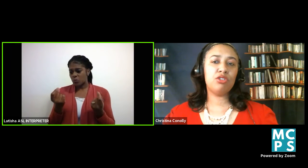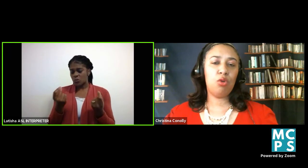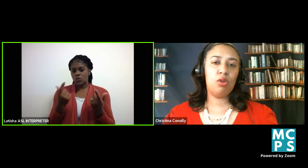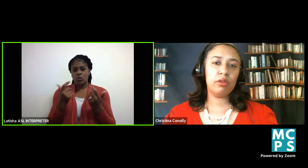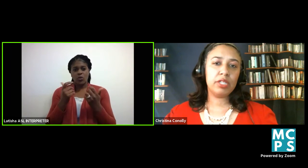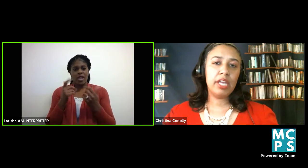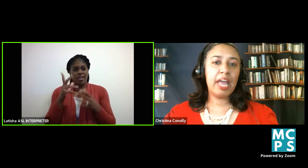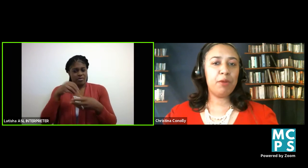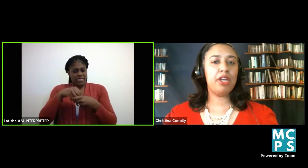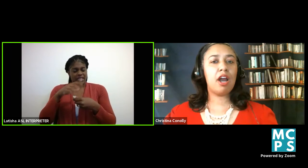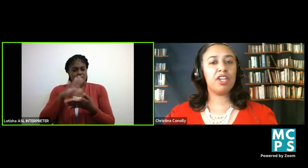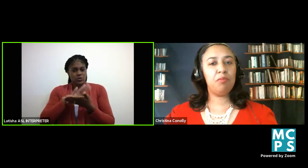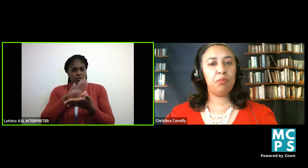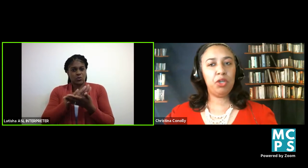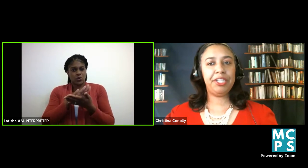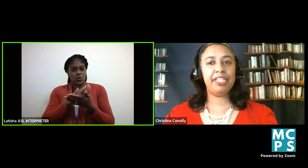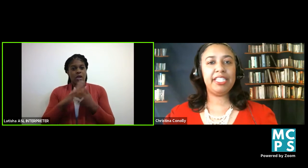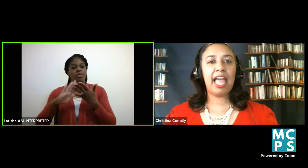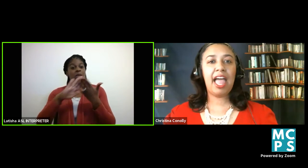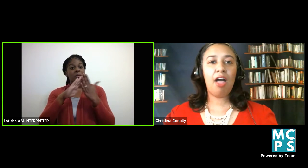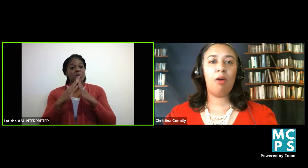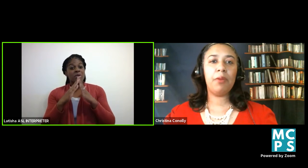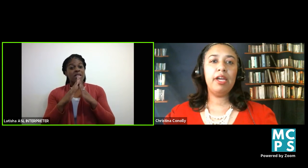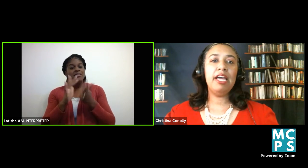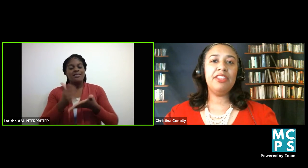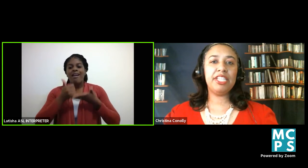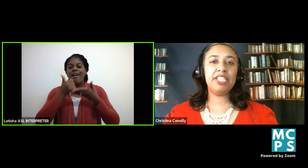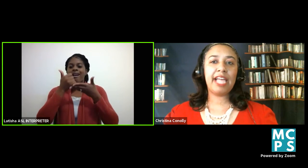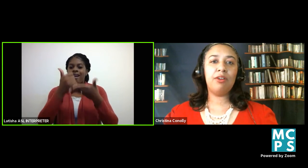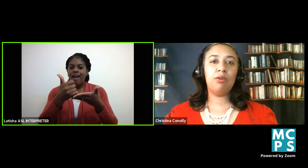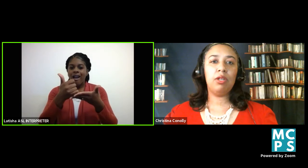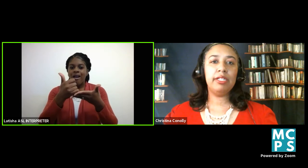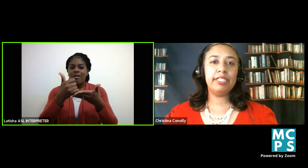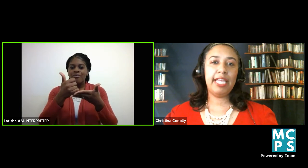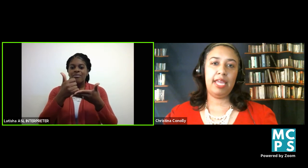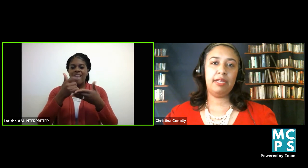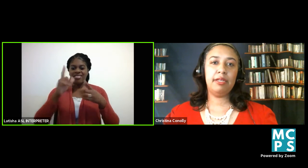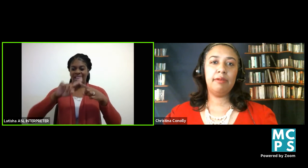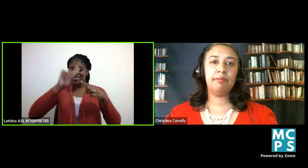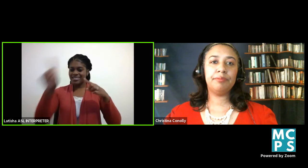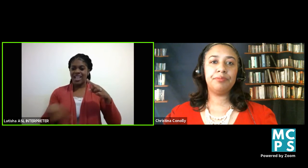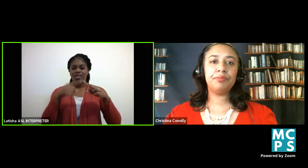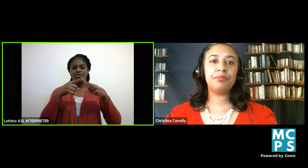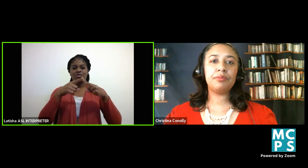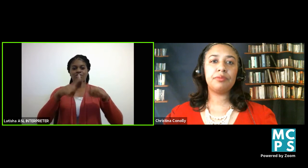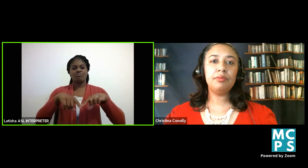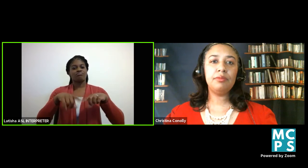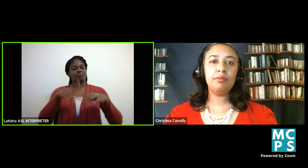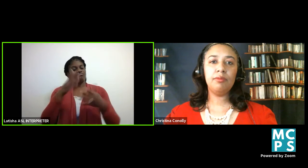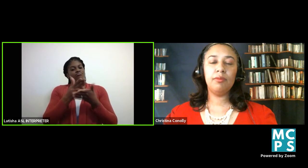our schools and within our communities to help the cycle to end?